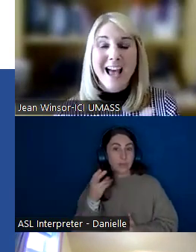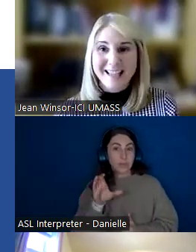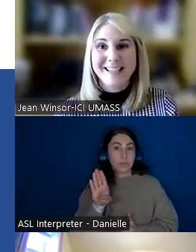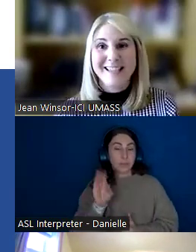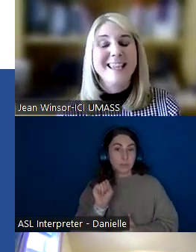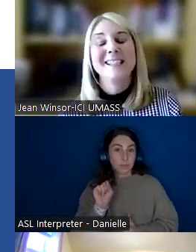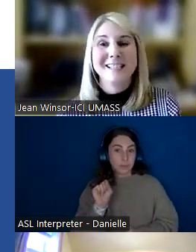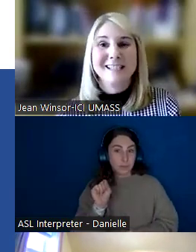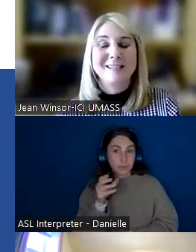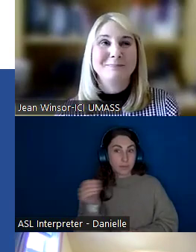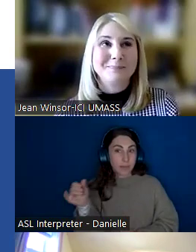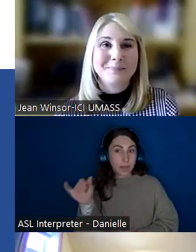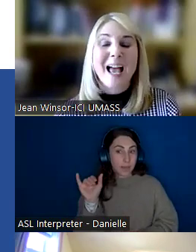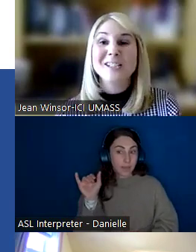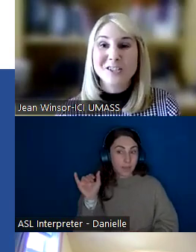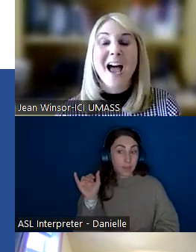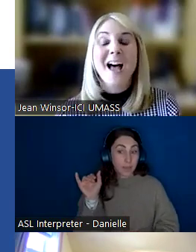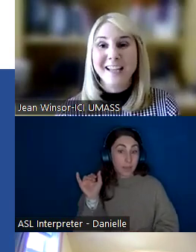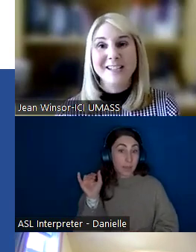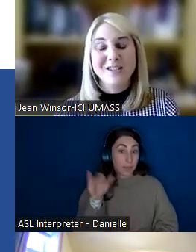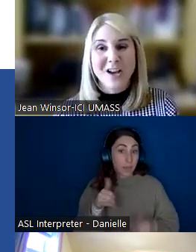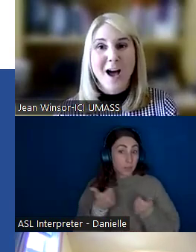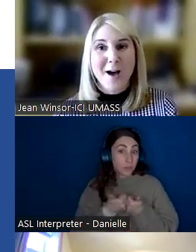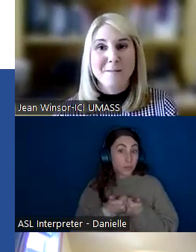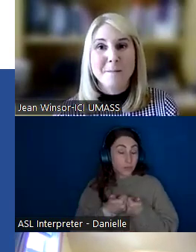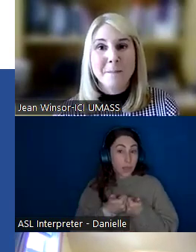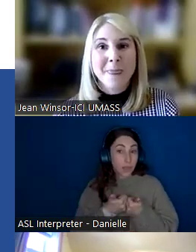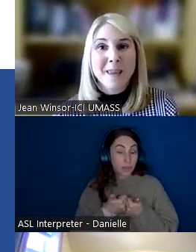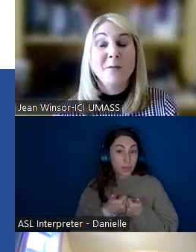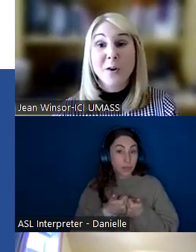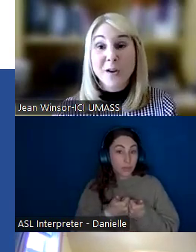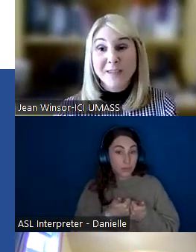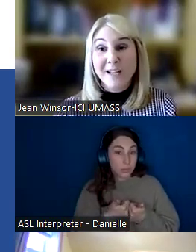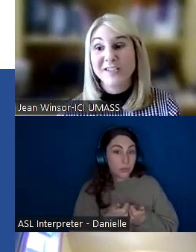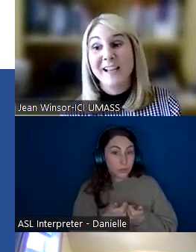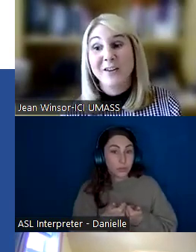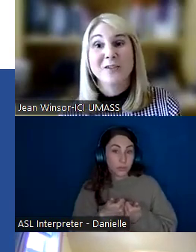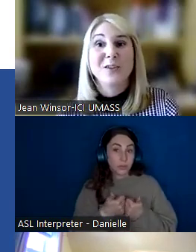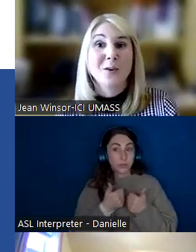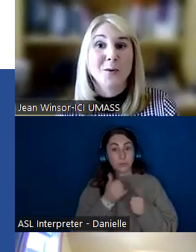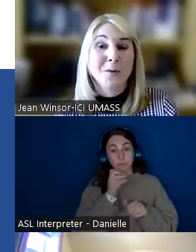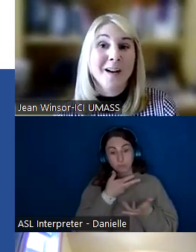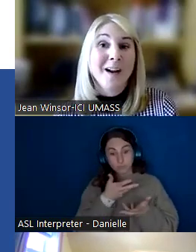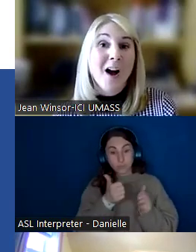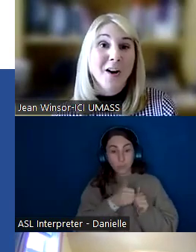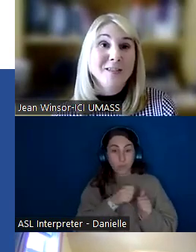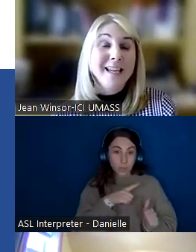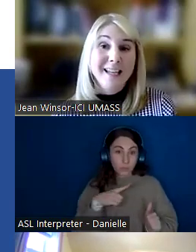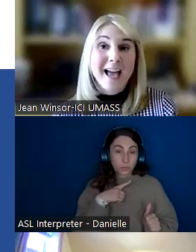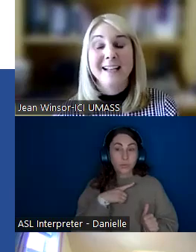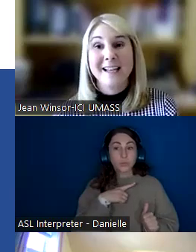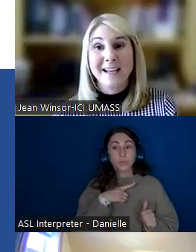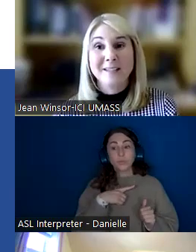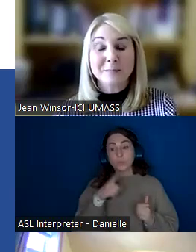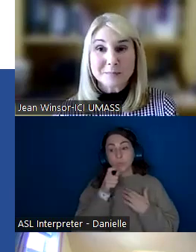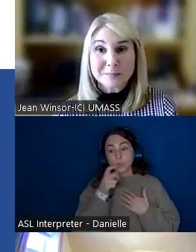and that's a challenge. And working with legislators who are seeing